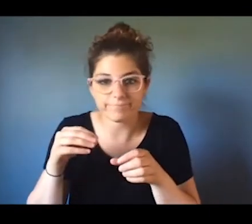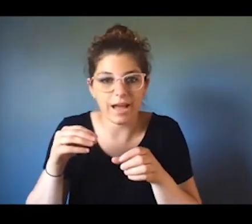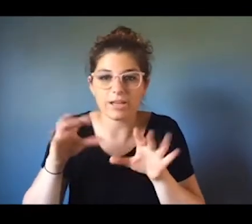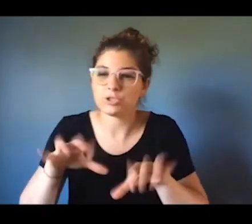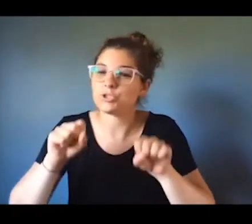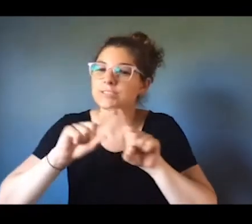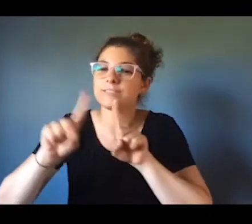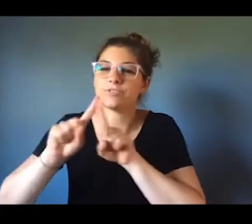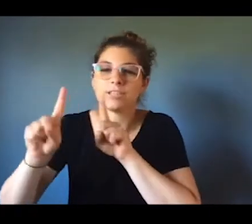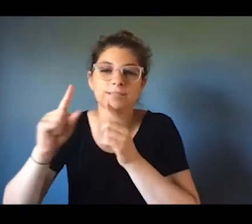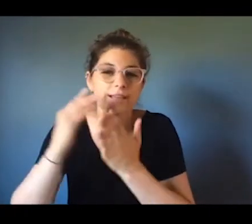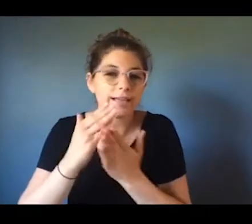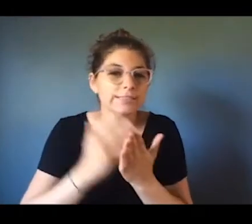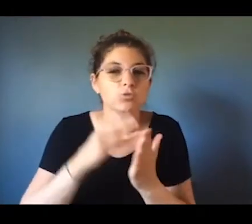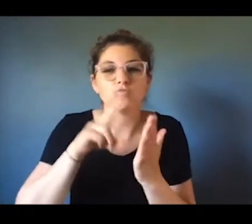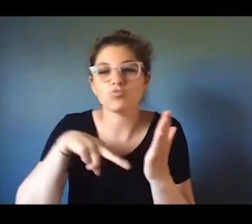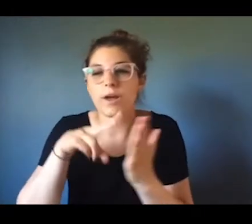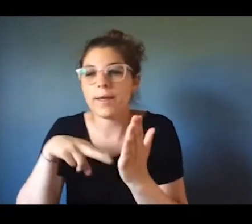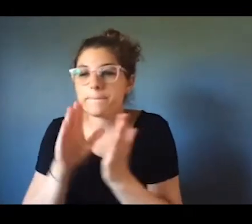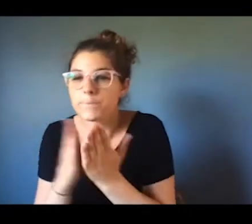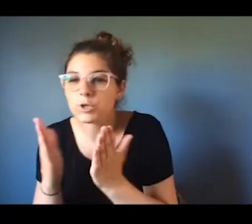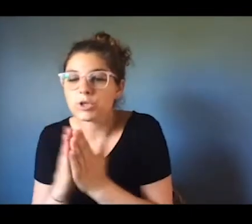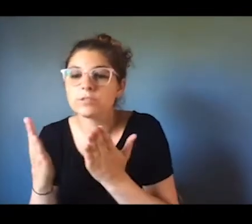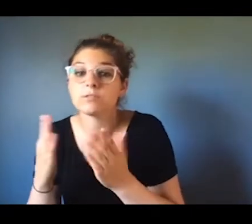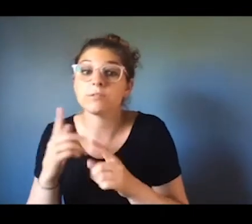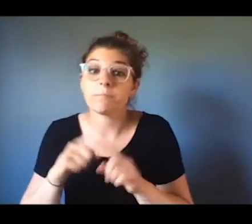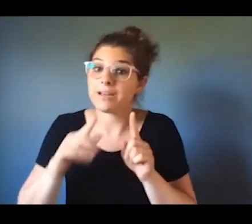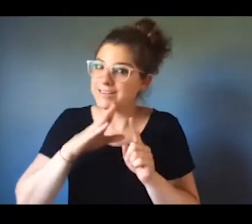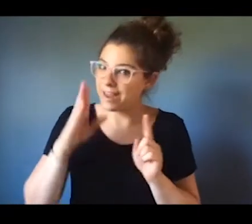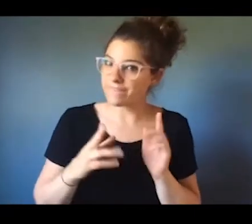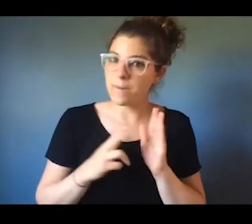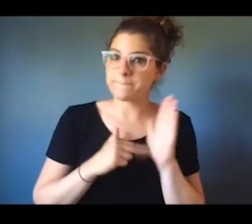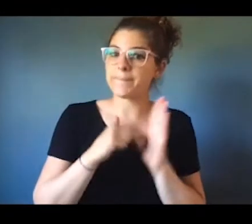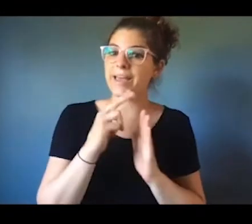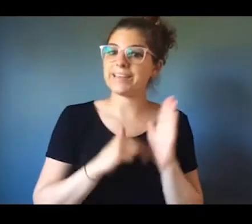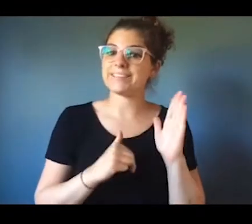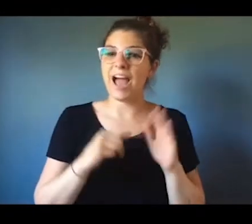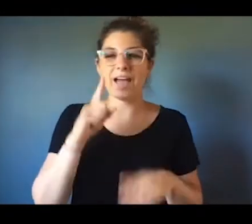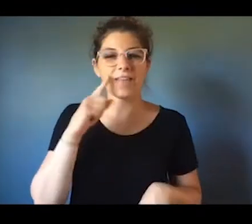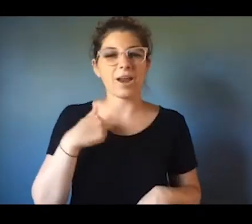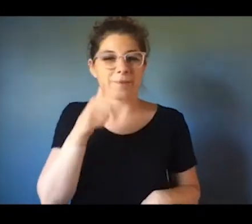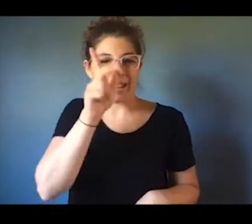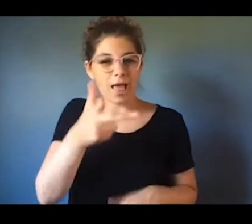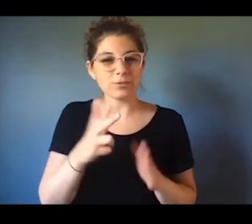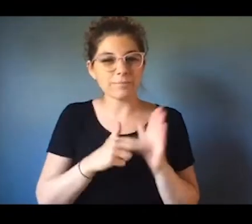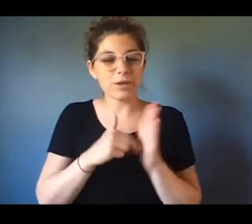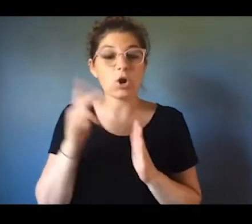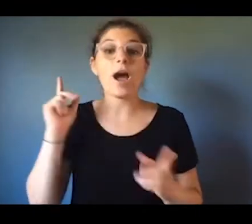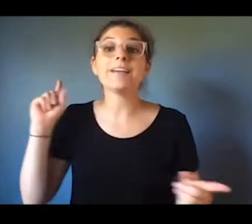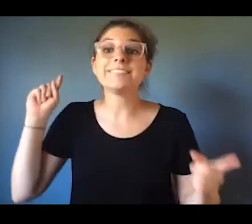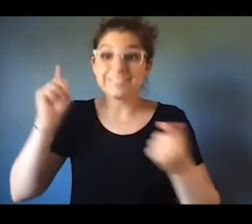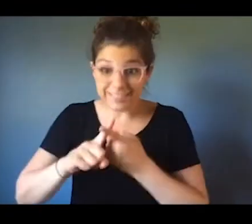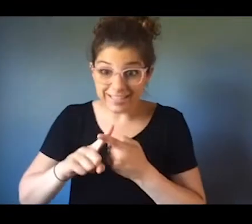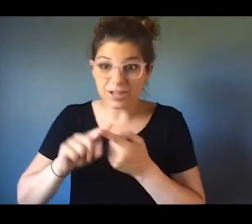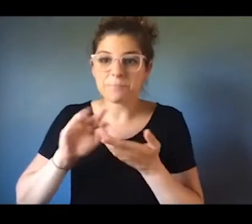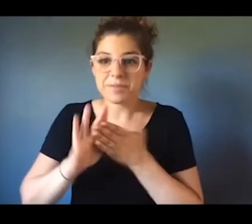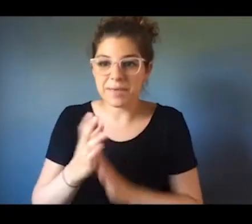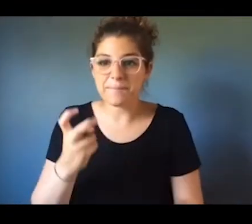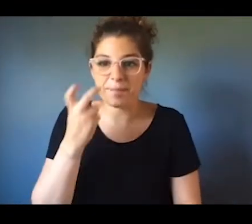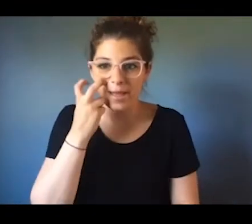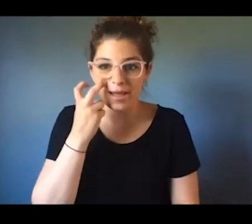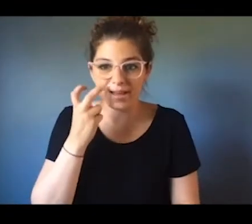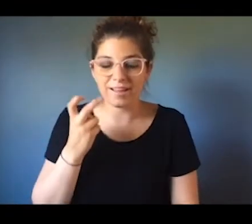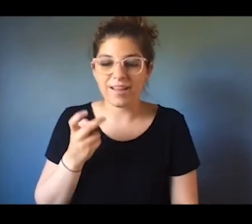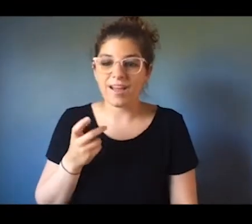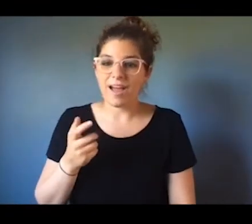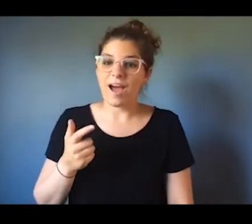was into it. Took all these lessons, read every book I could, but I never did paint because I didn't think I would be a good painter until